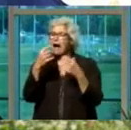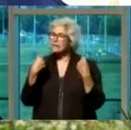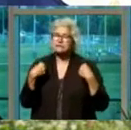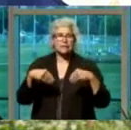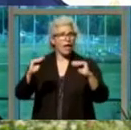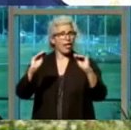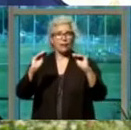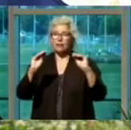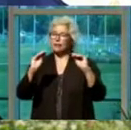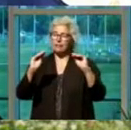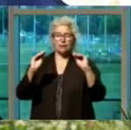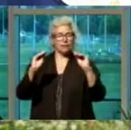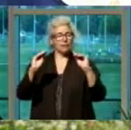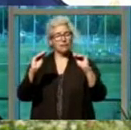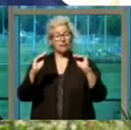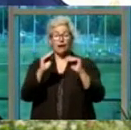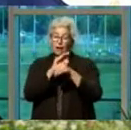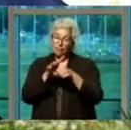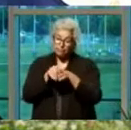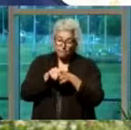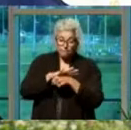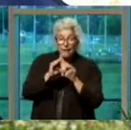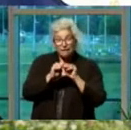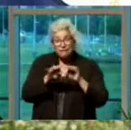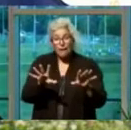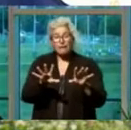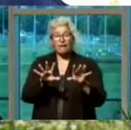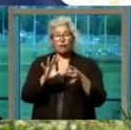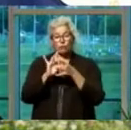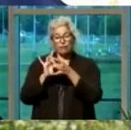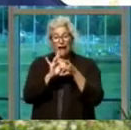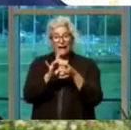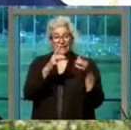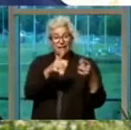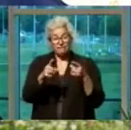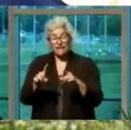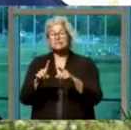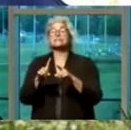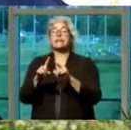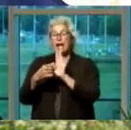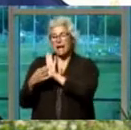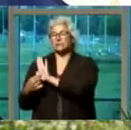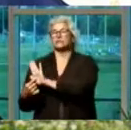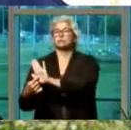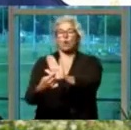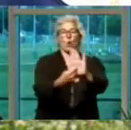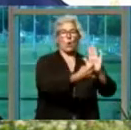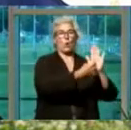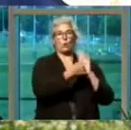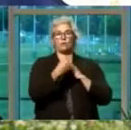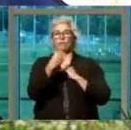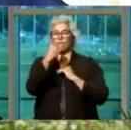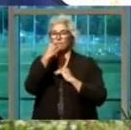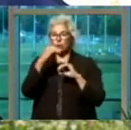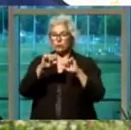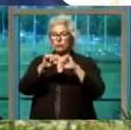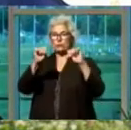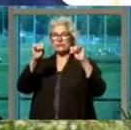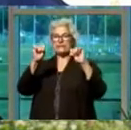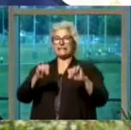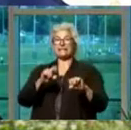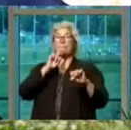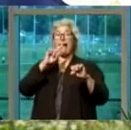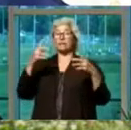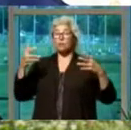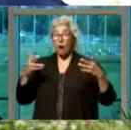farm. The pandemic and climate-related events exposed our overall food system as highly